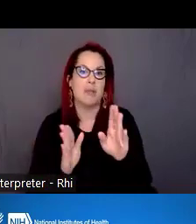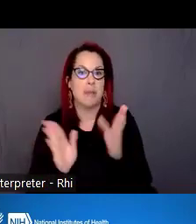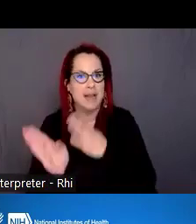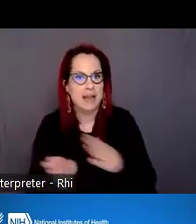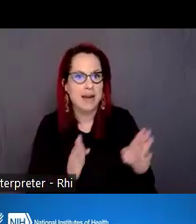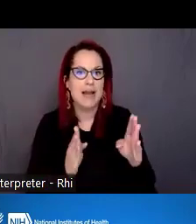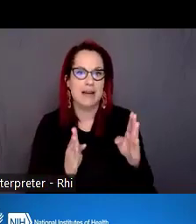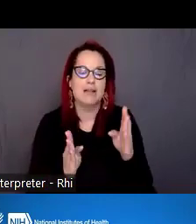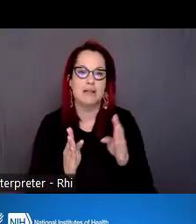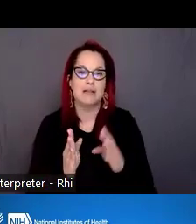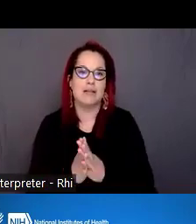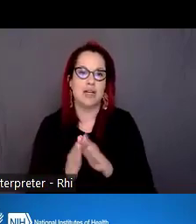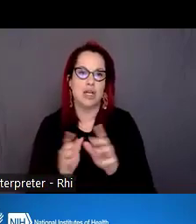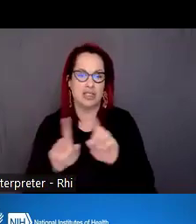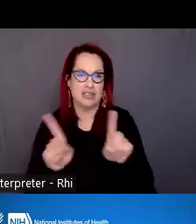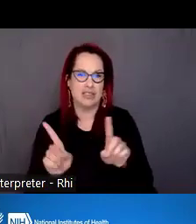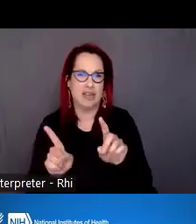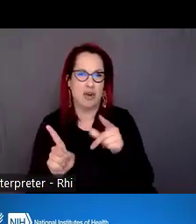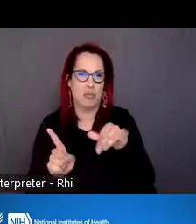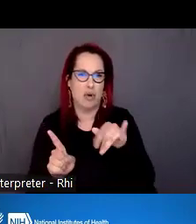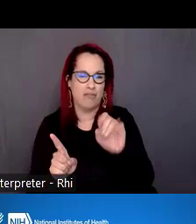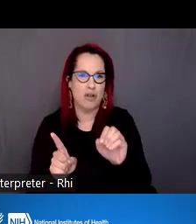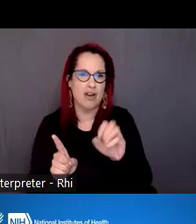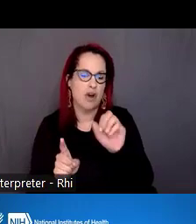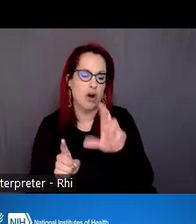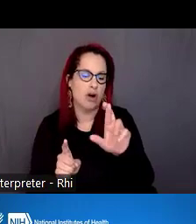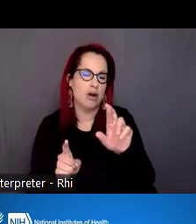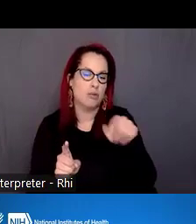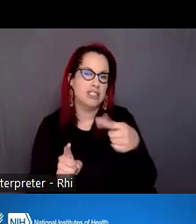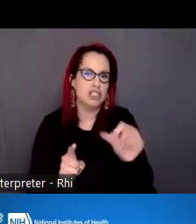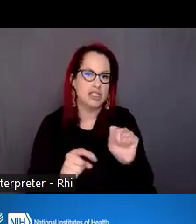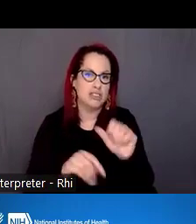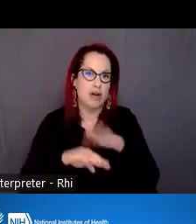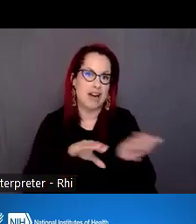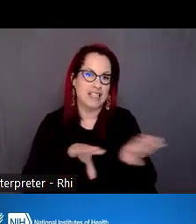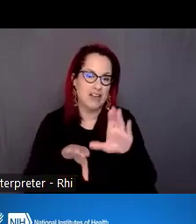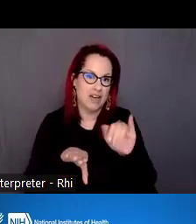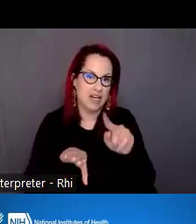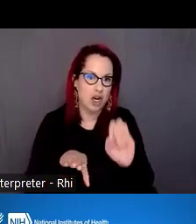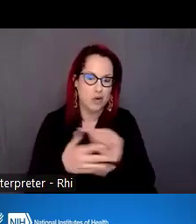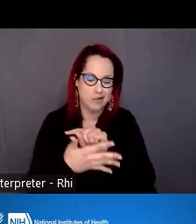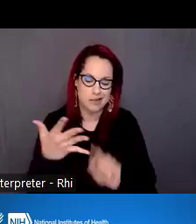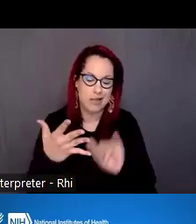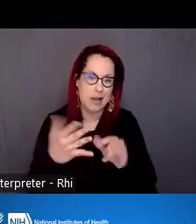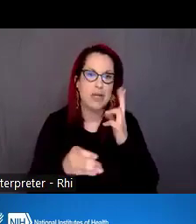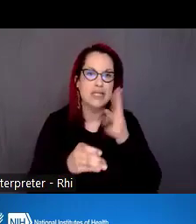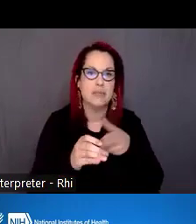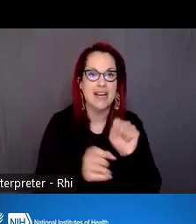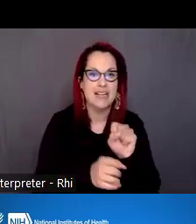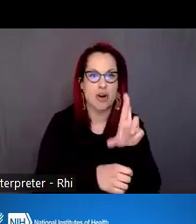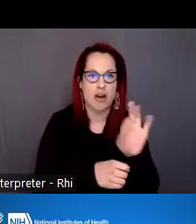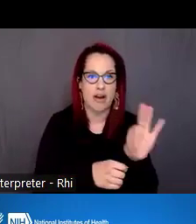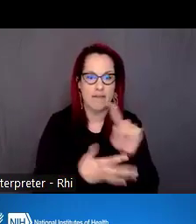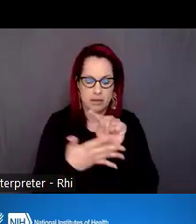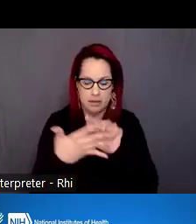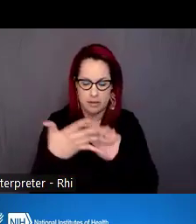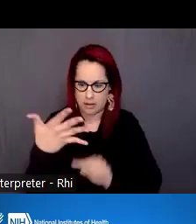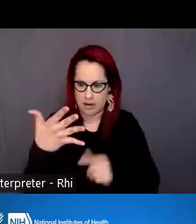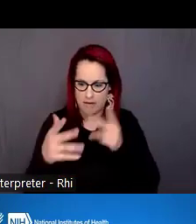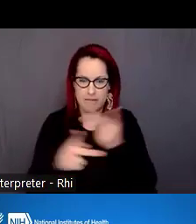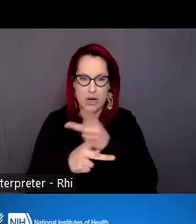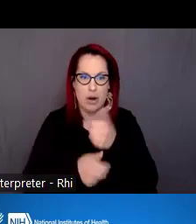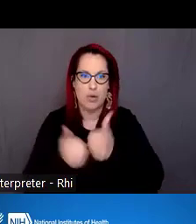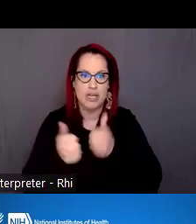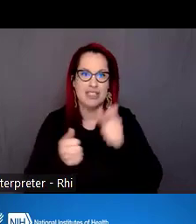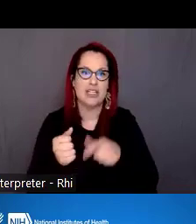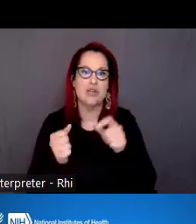portfolio of RPGs that are on the list of activity codes to be participating in the SRF. Figure out which ones need to be extended. We'll talk about that